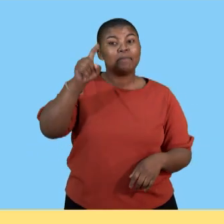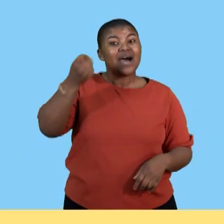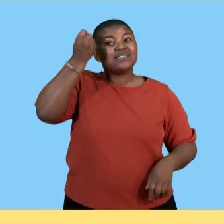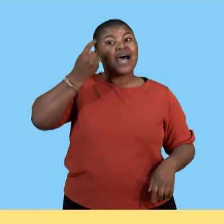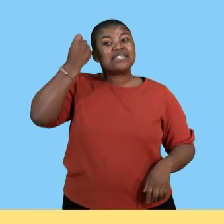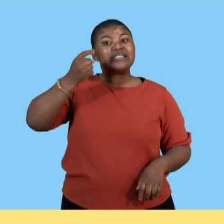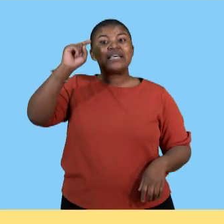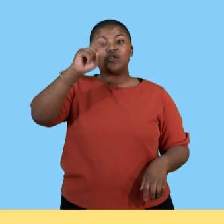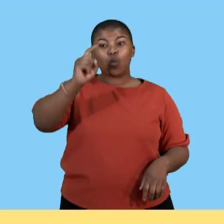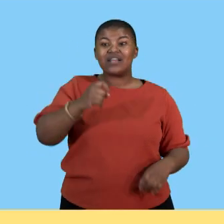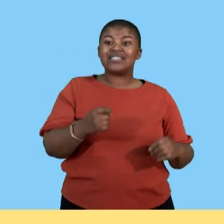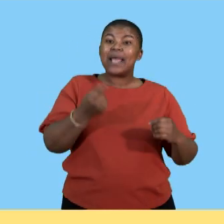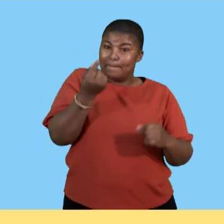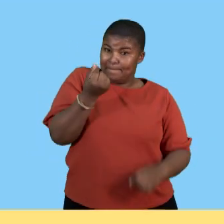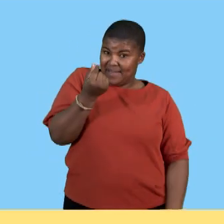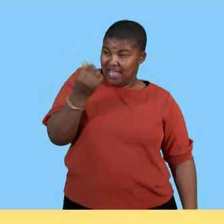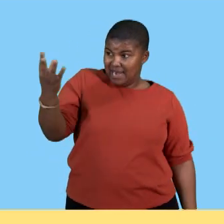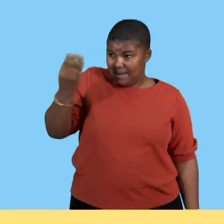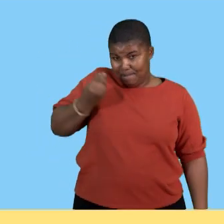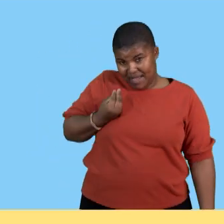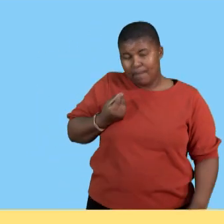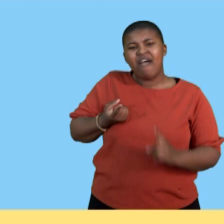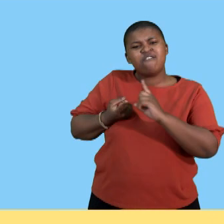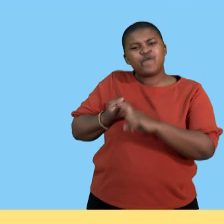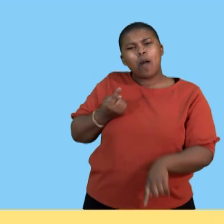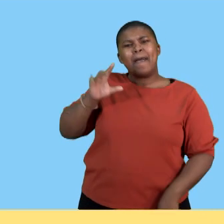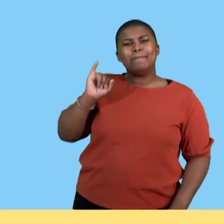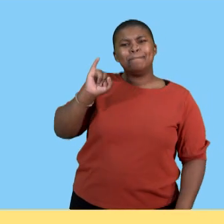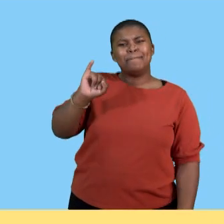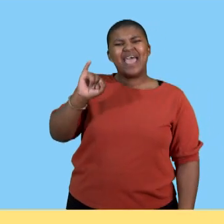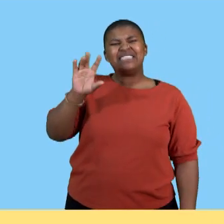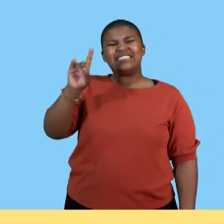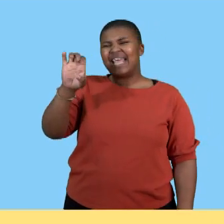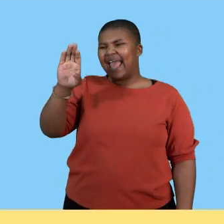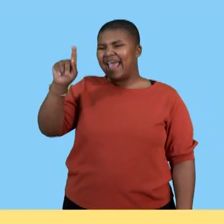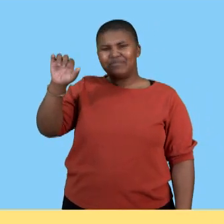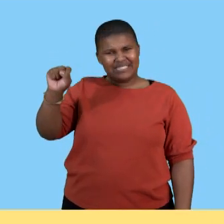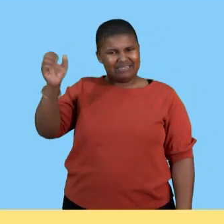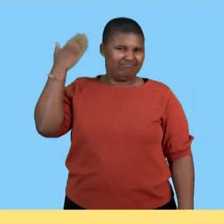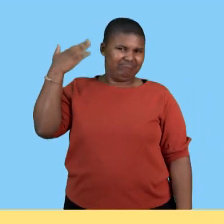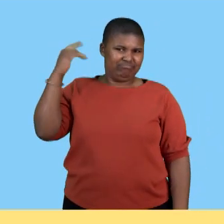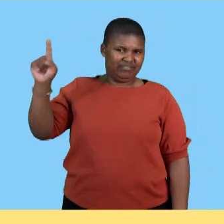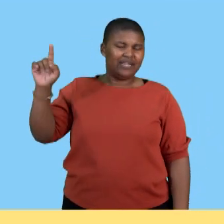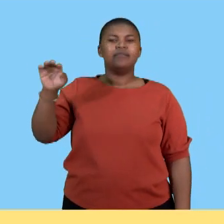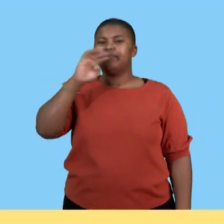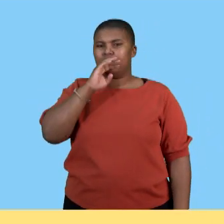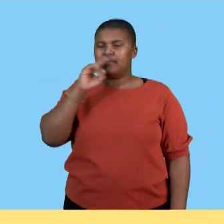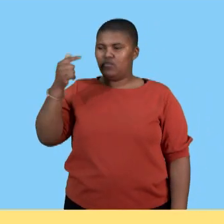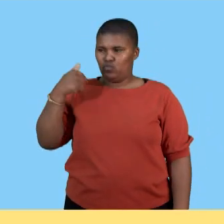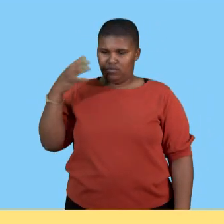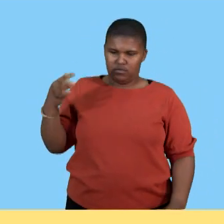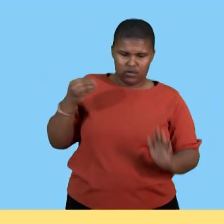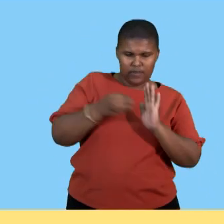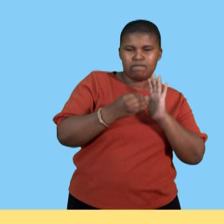to understand that once money is received from a debt which was previously written off, we record it as